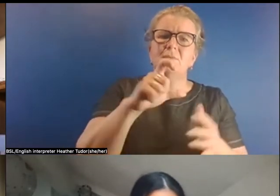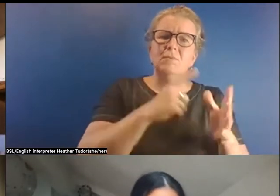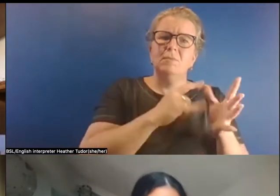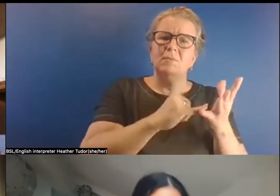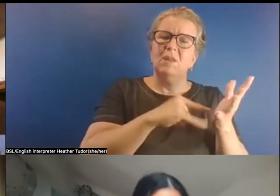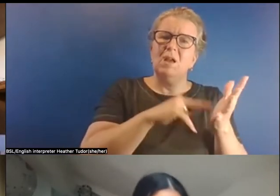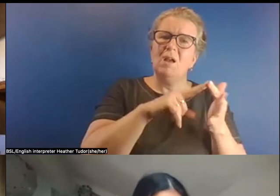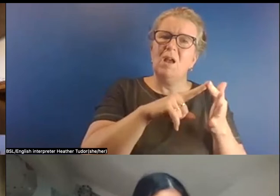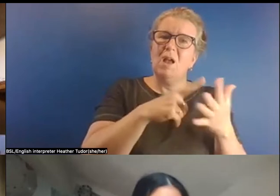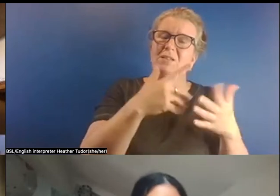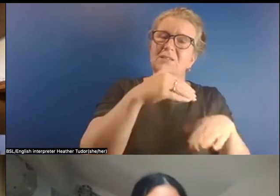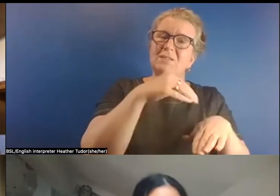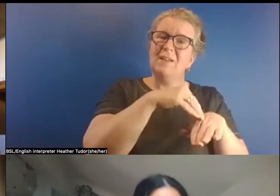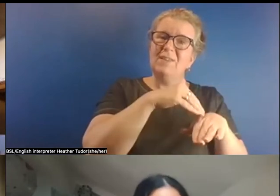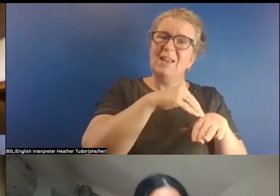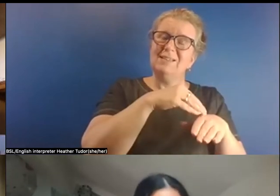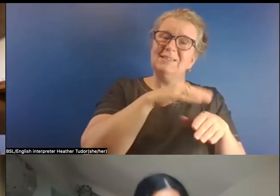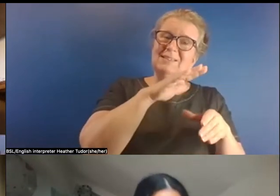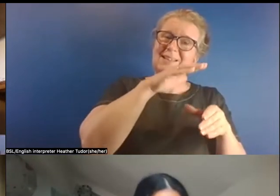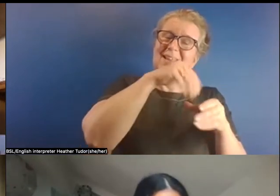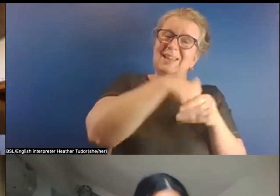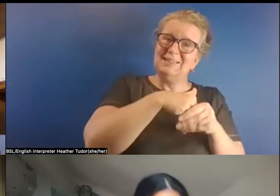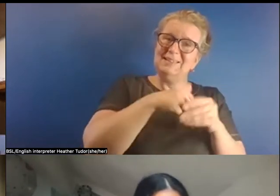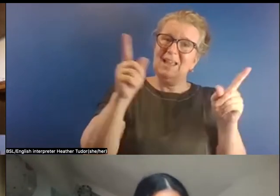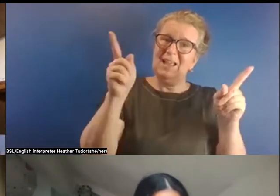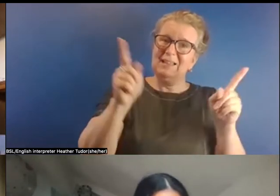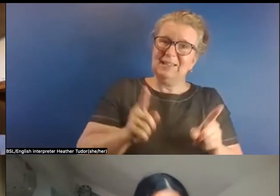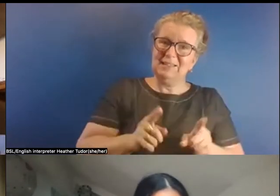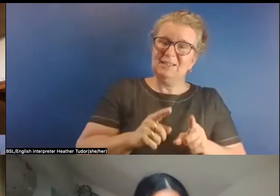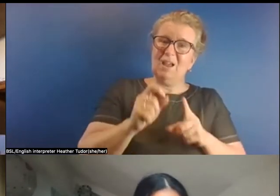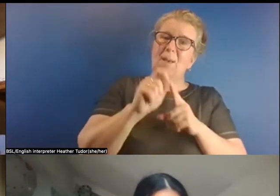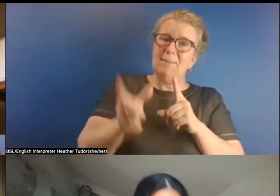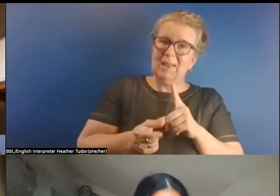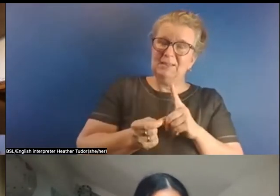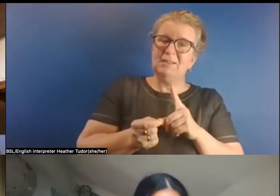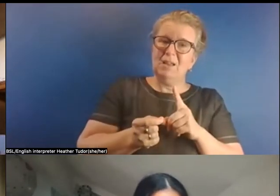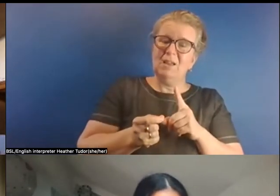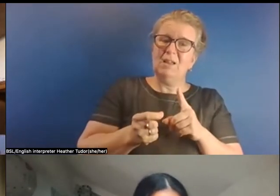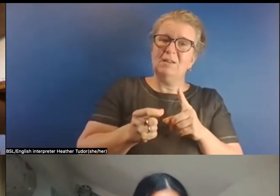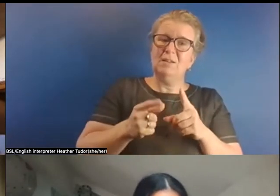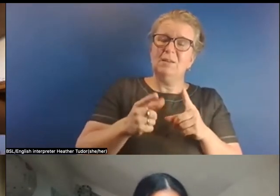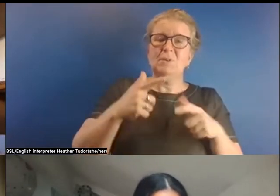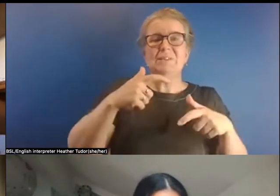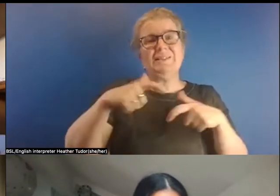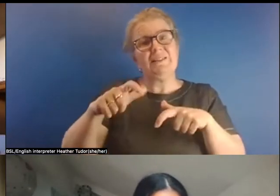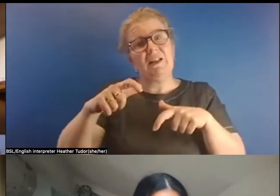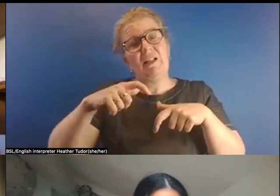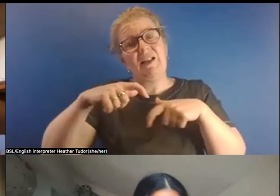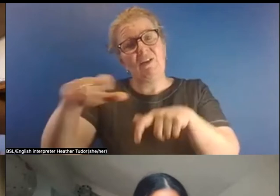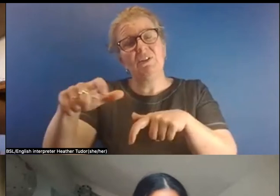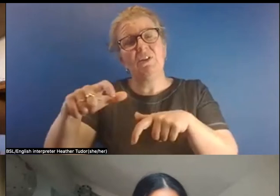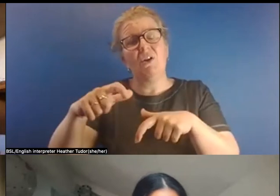India and Pakistan? How caste has different ways of existing in South Asian